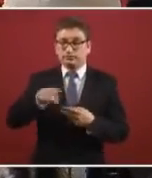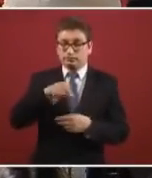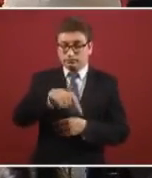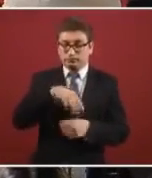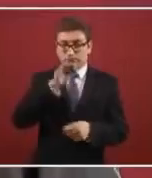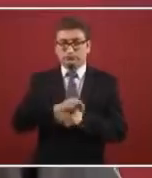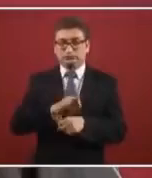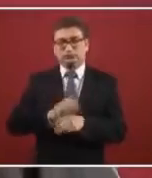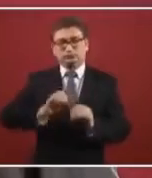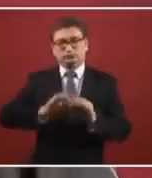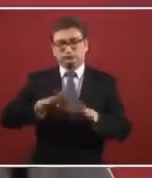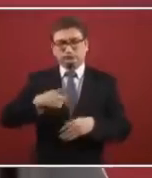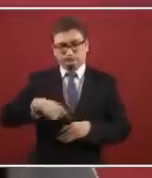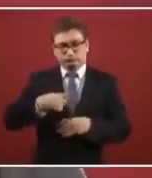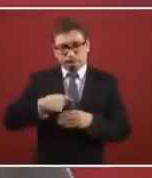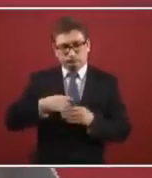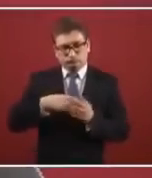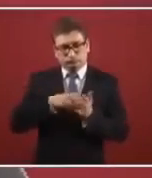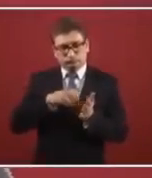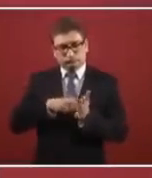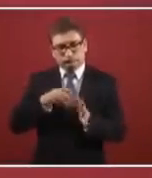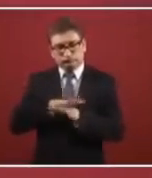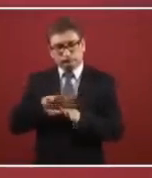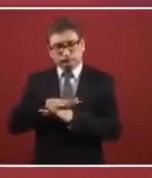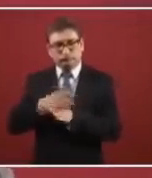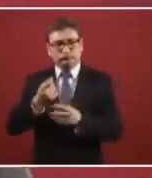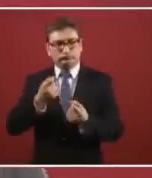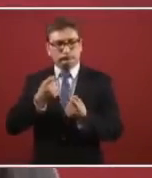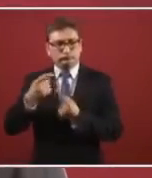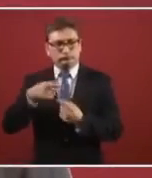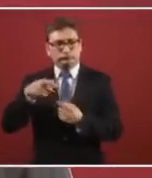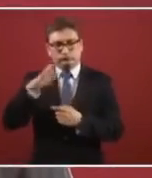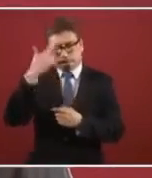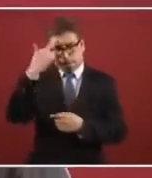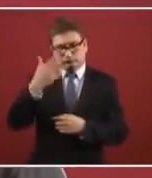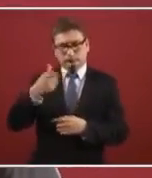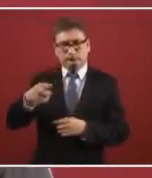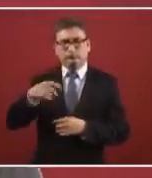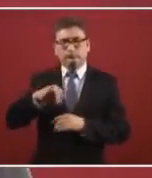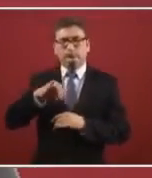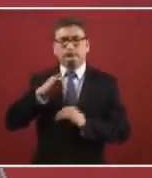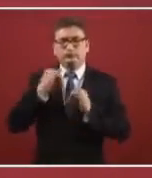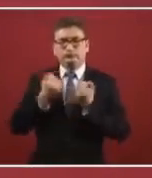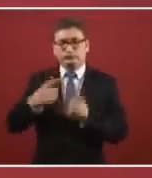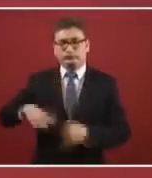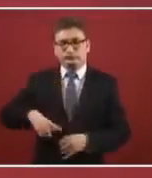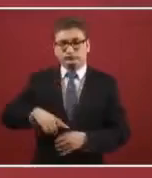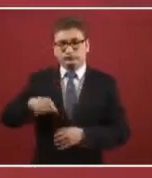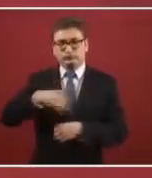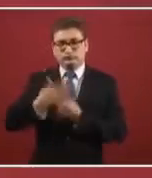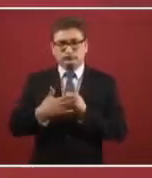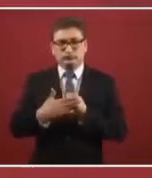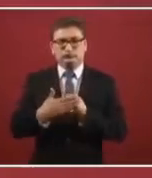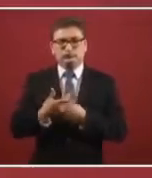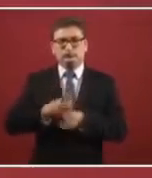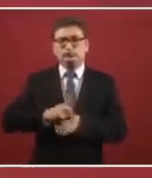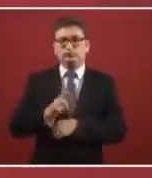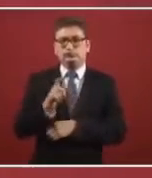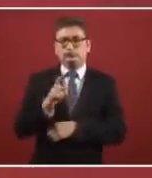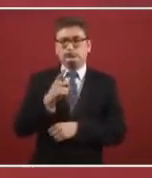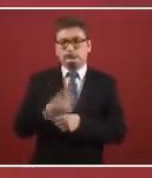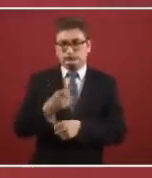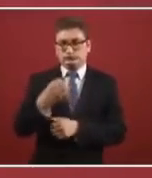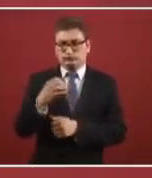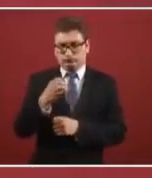And the mechanism, yes, we are redesigning the two that will be